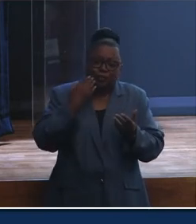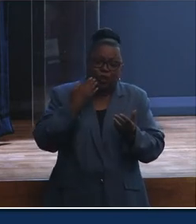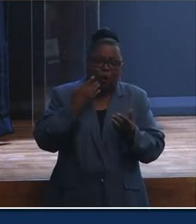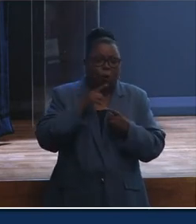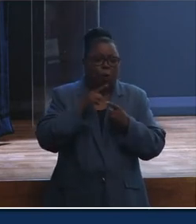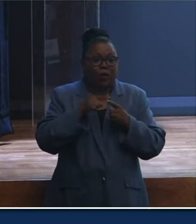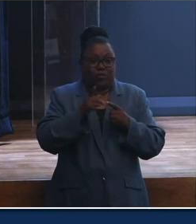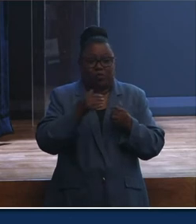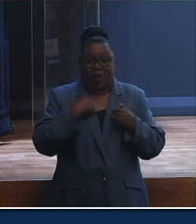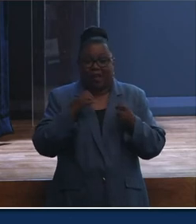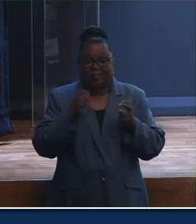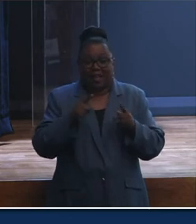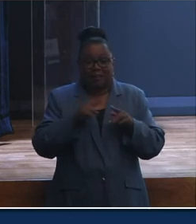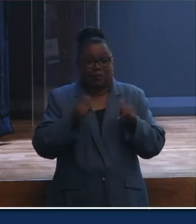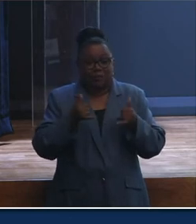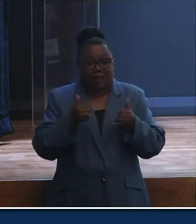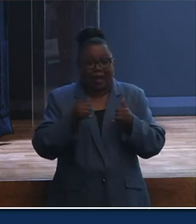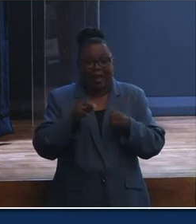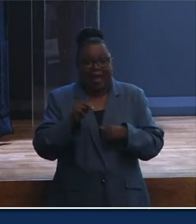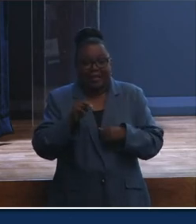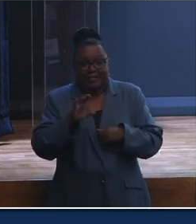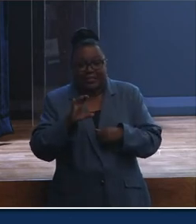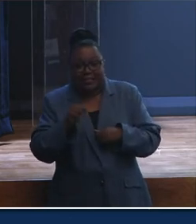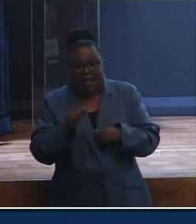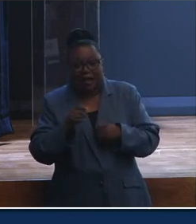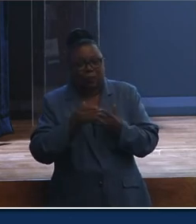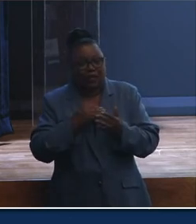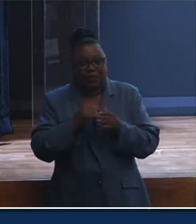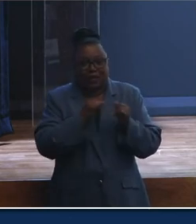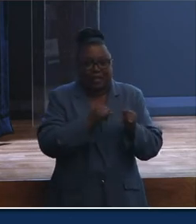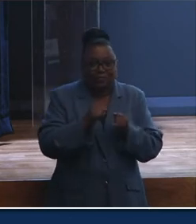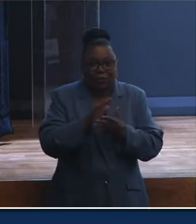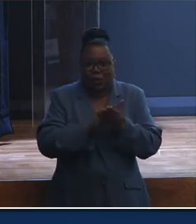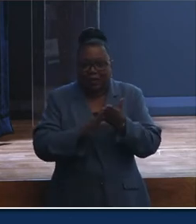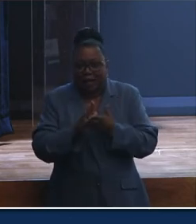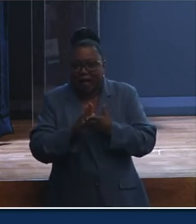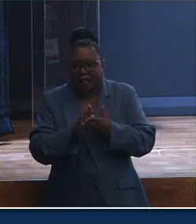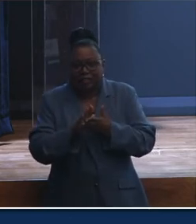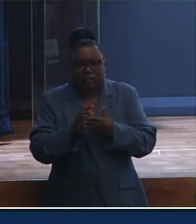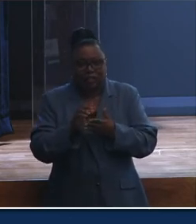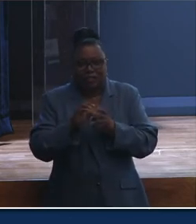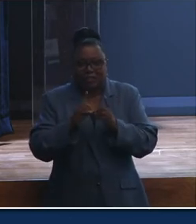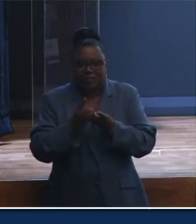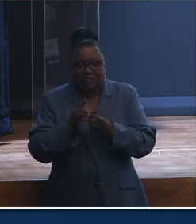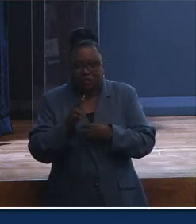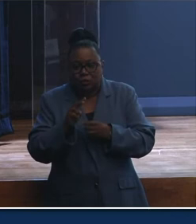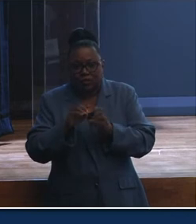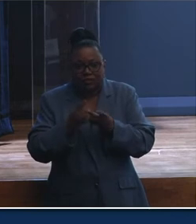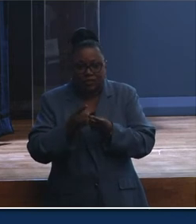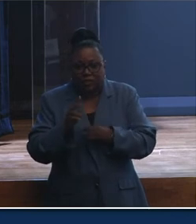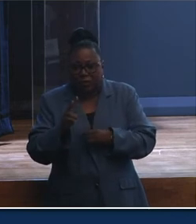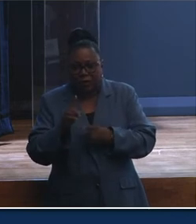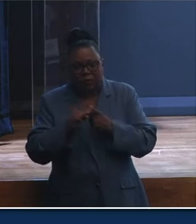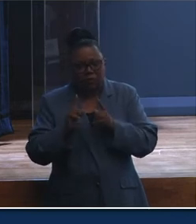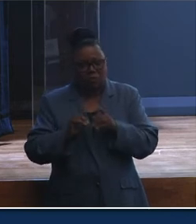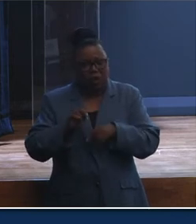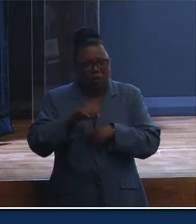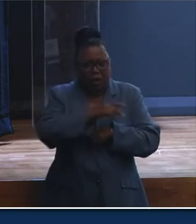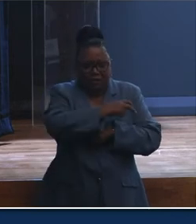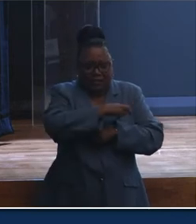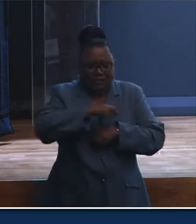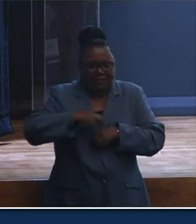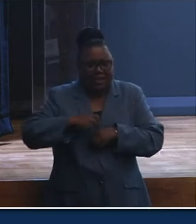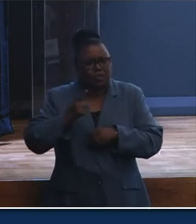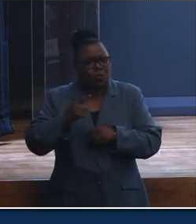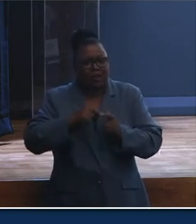when you have the opportunity to play in the NCAA, you play whether you play Division I college, Division II, Division III, whatever it is. But as soon as you walk across that stage,